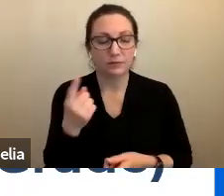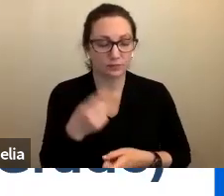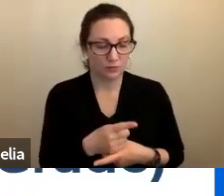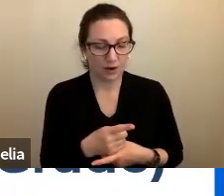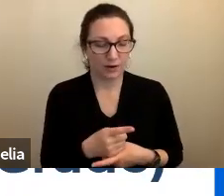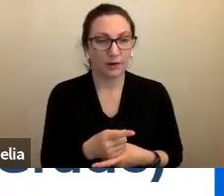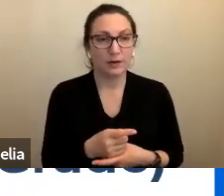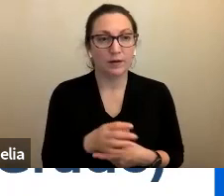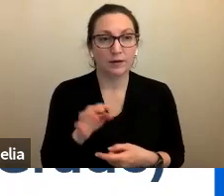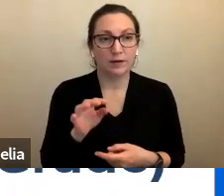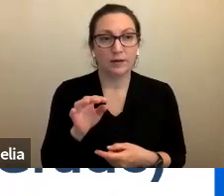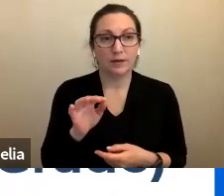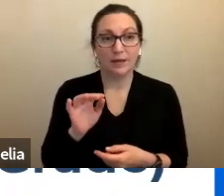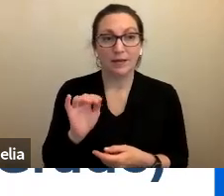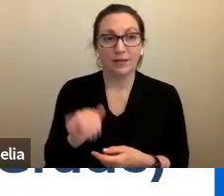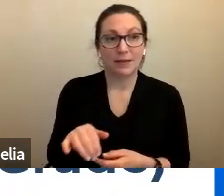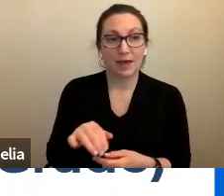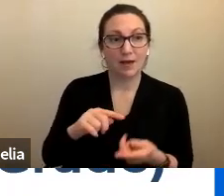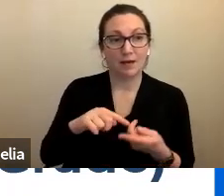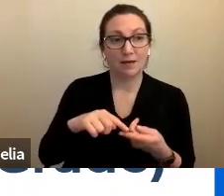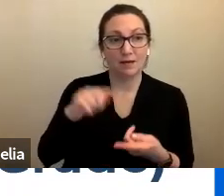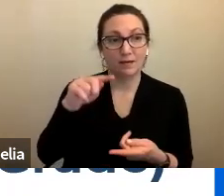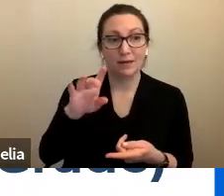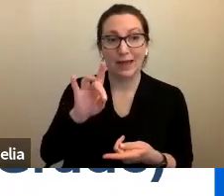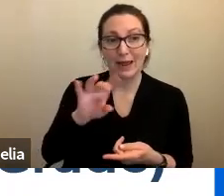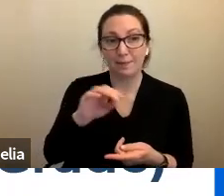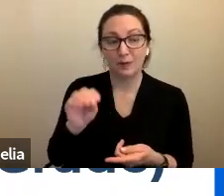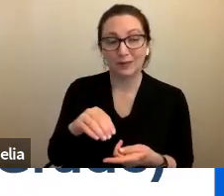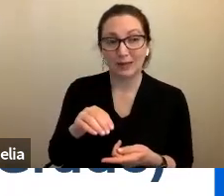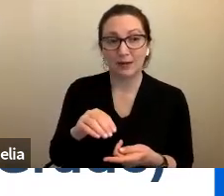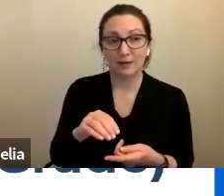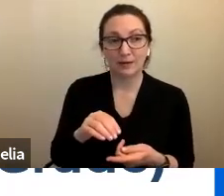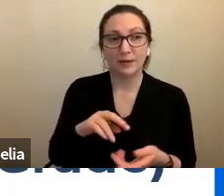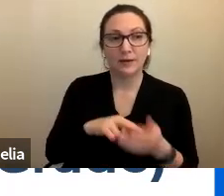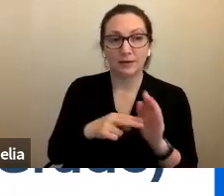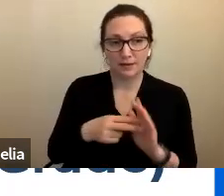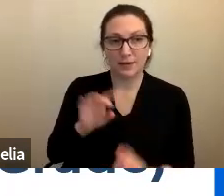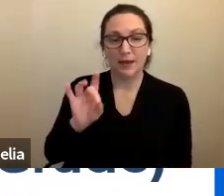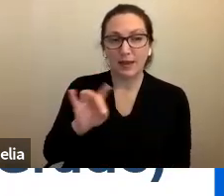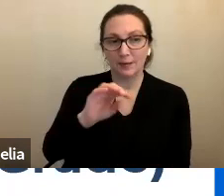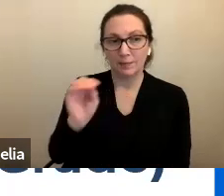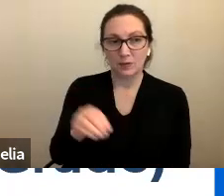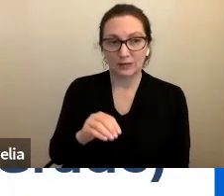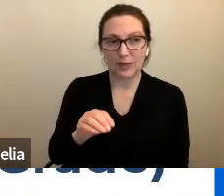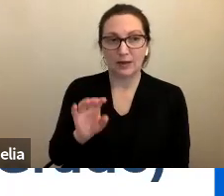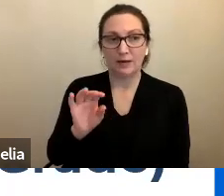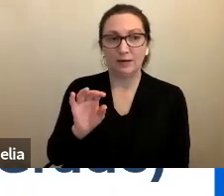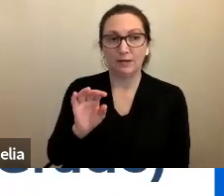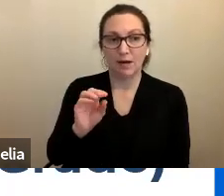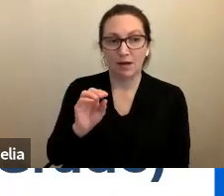this bar that says 8% here, that would be 8% of the 9th